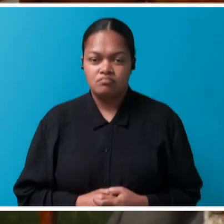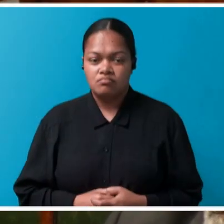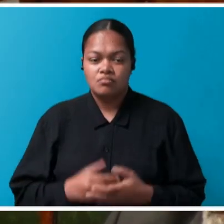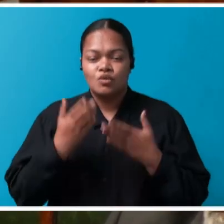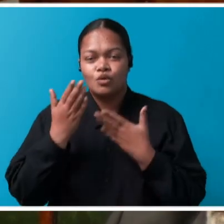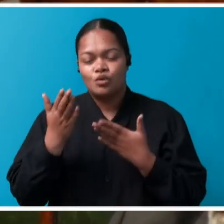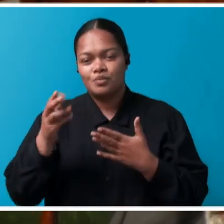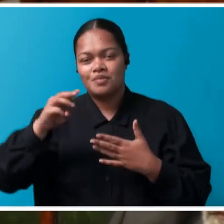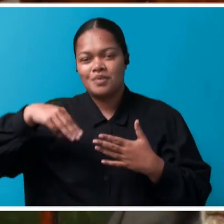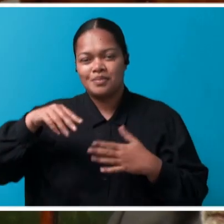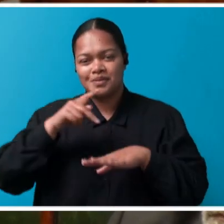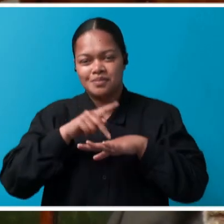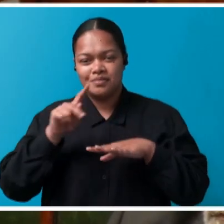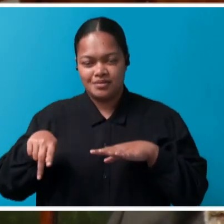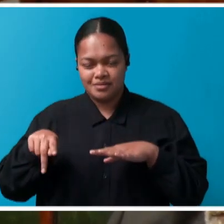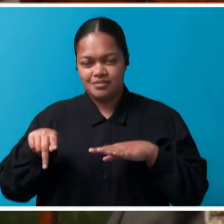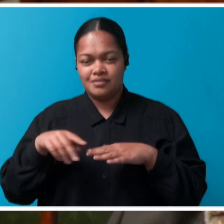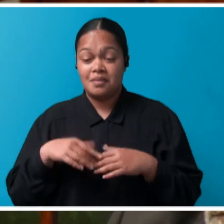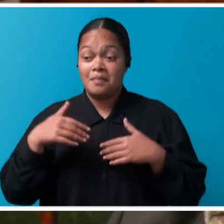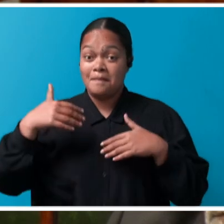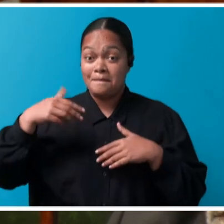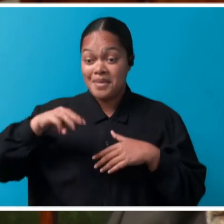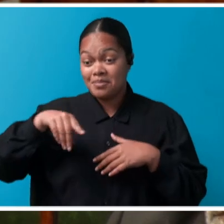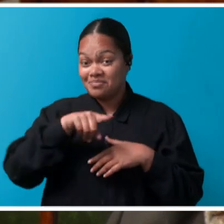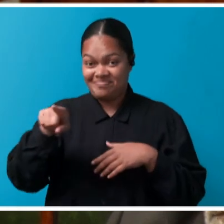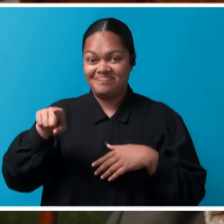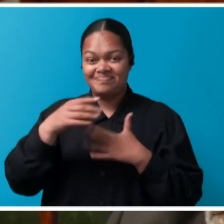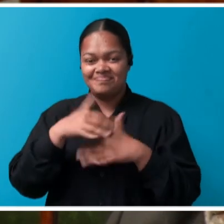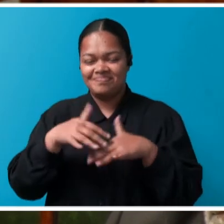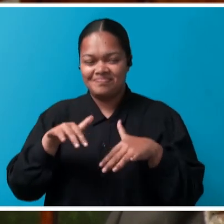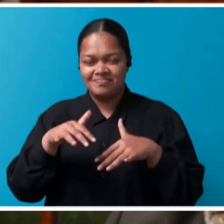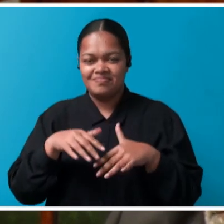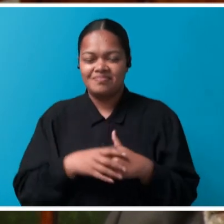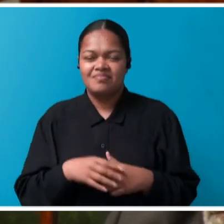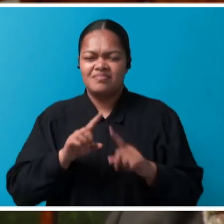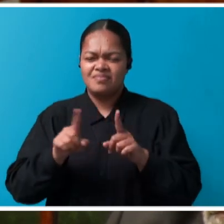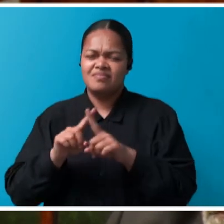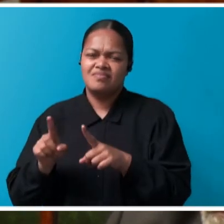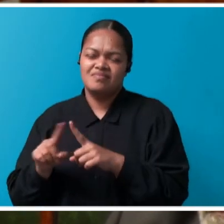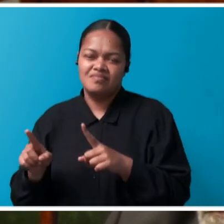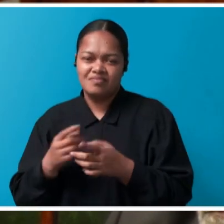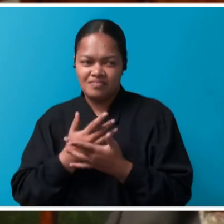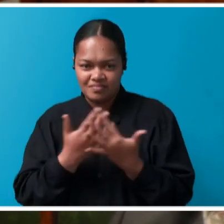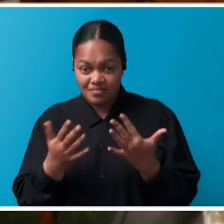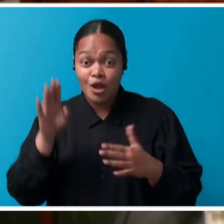Parliament, members of the public, viewing from various media platforms, very